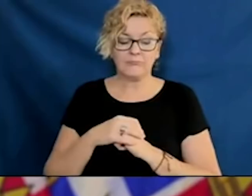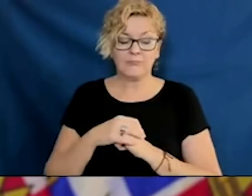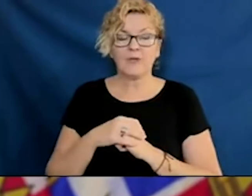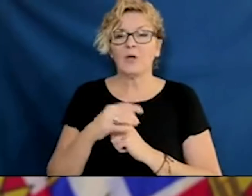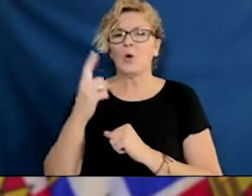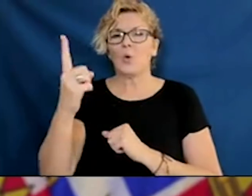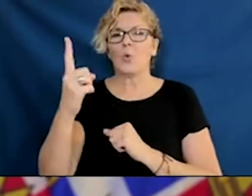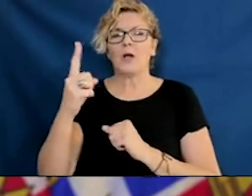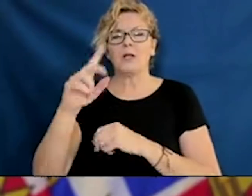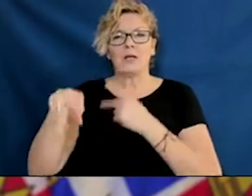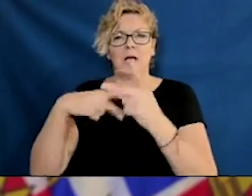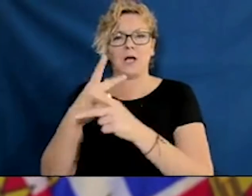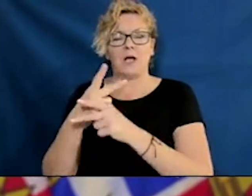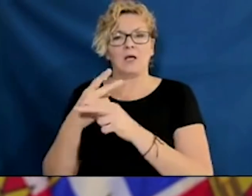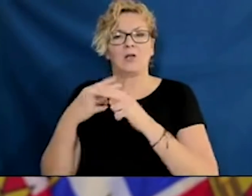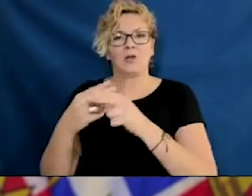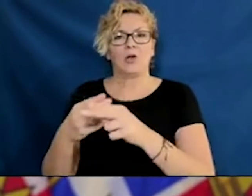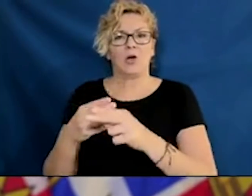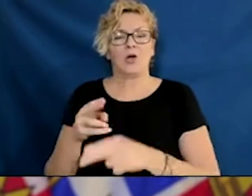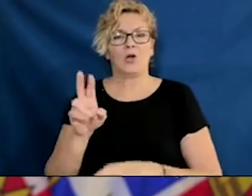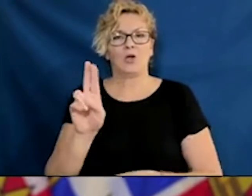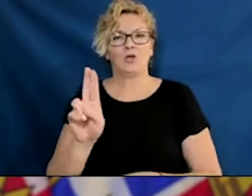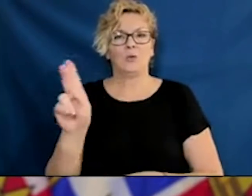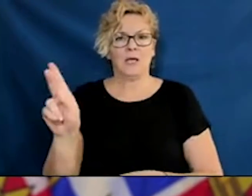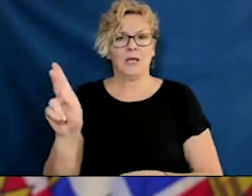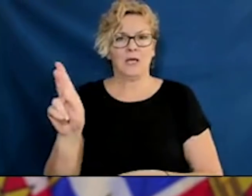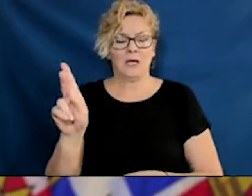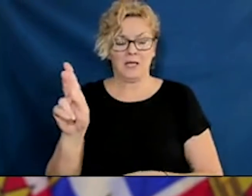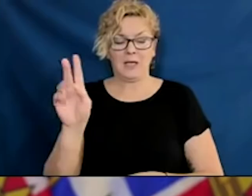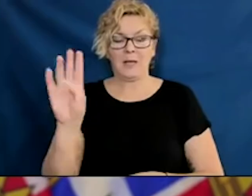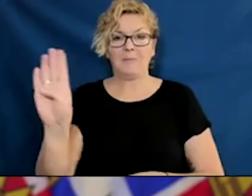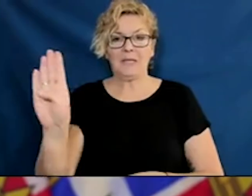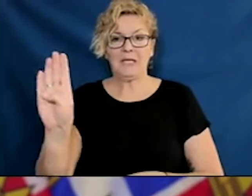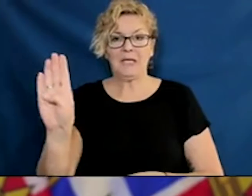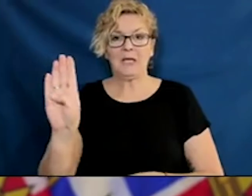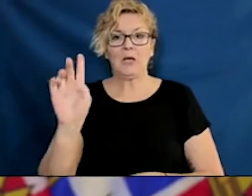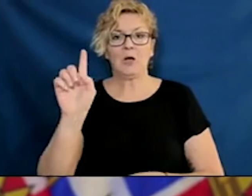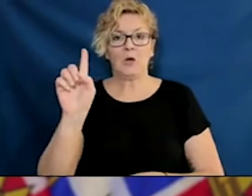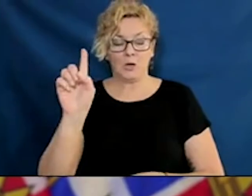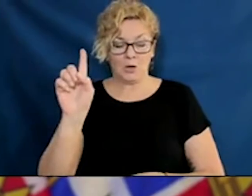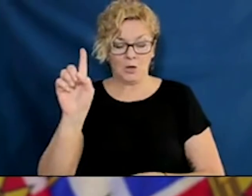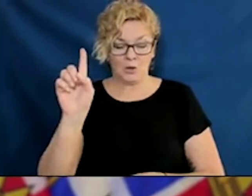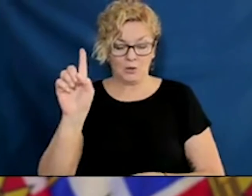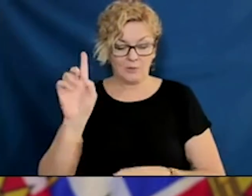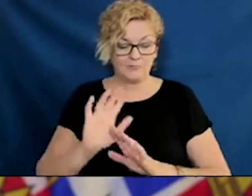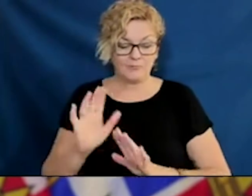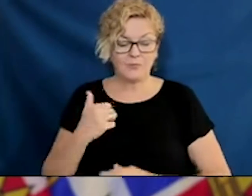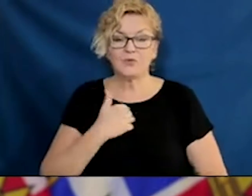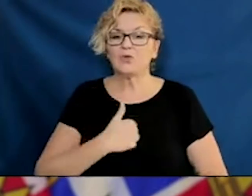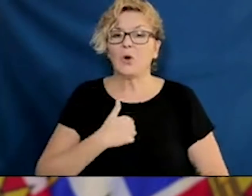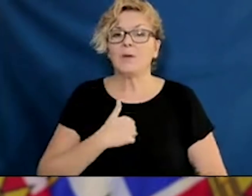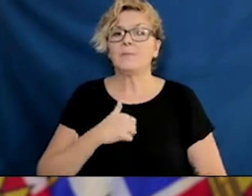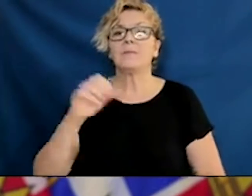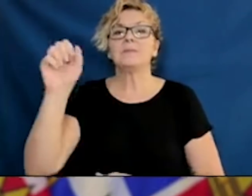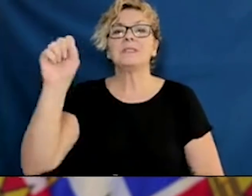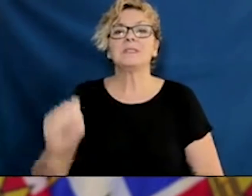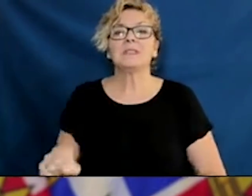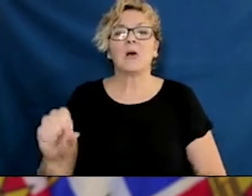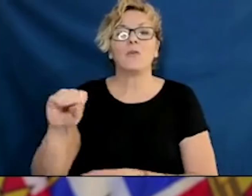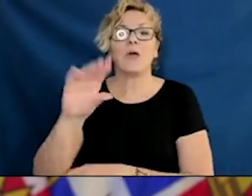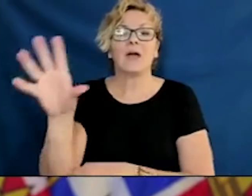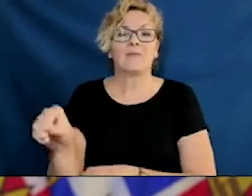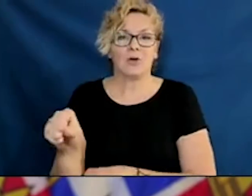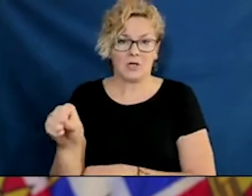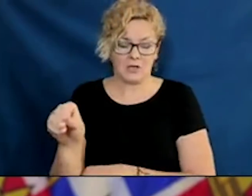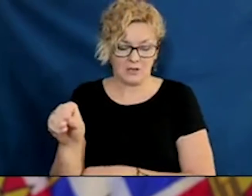B1.351, which is the variant that was initially identified in South Africa. 3 of these cases